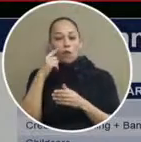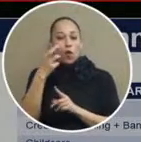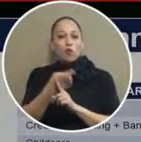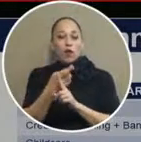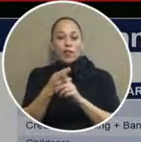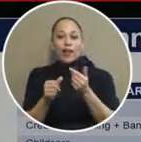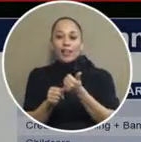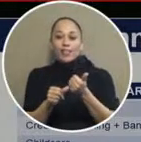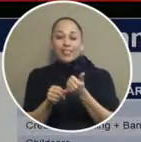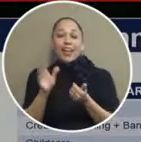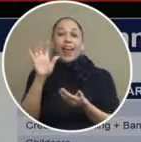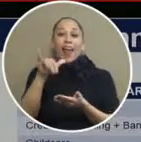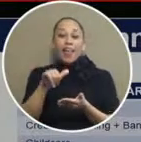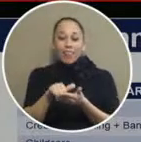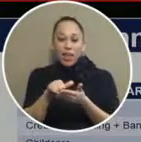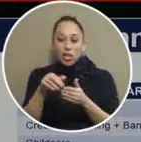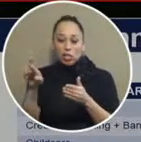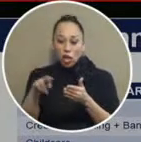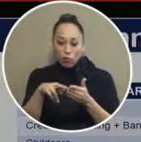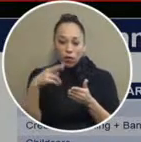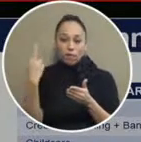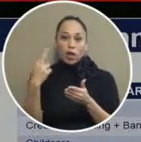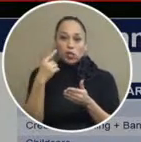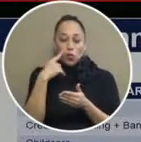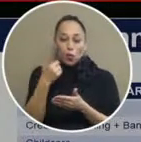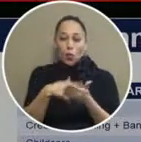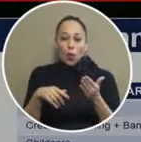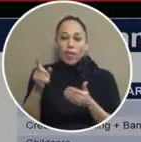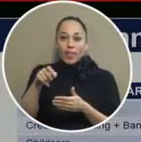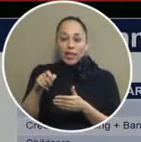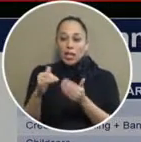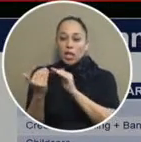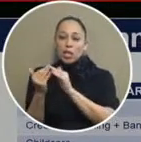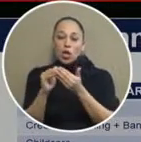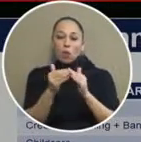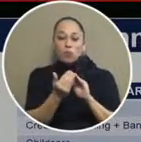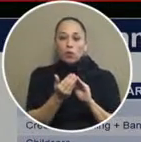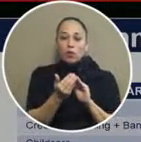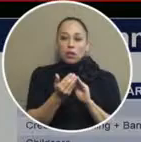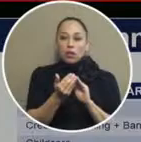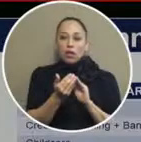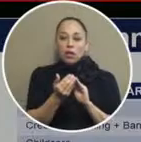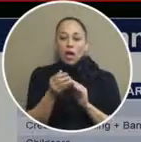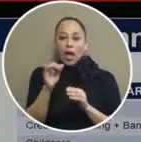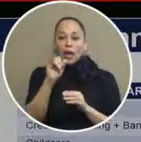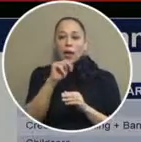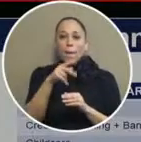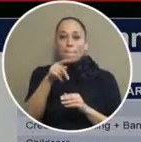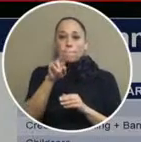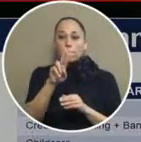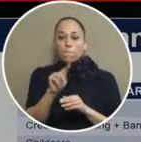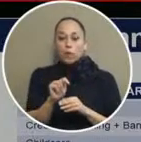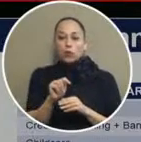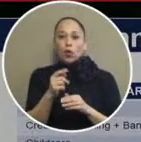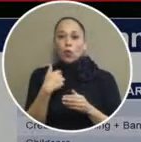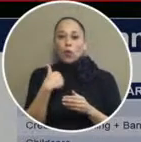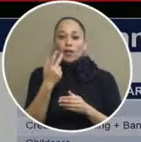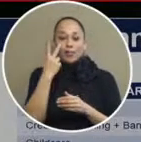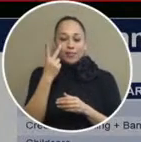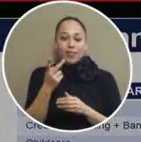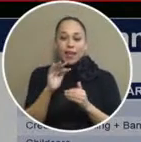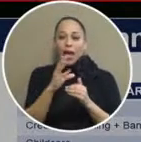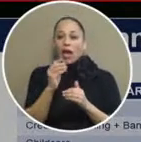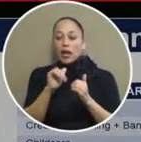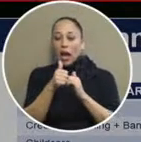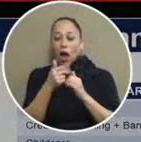assistance. And that is a reflection of the need and the community input that we have received in terms of